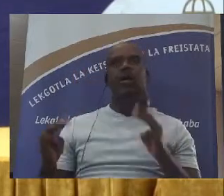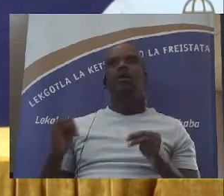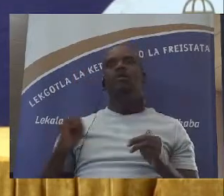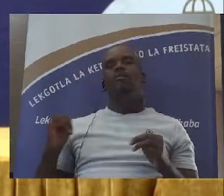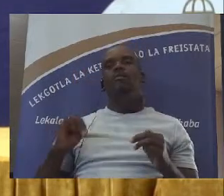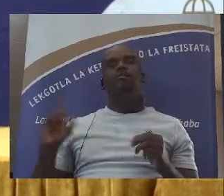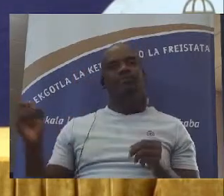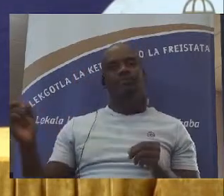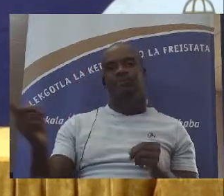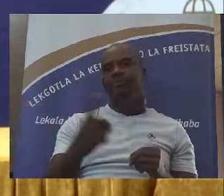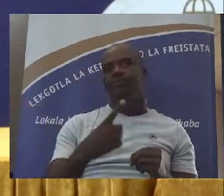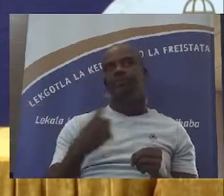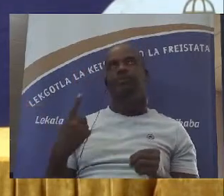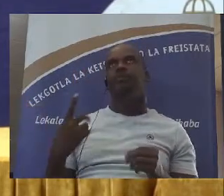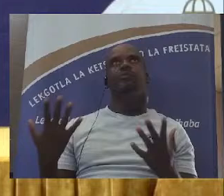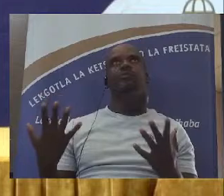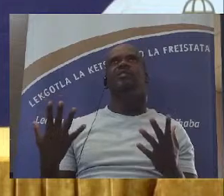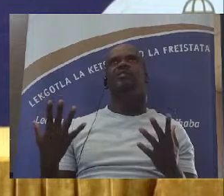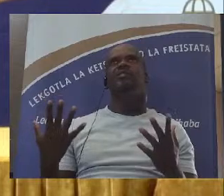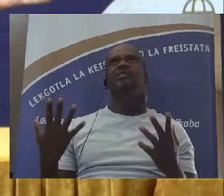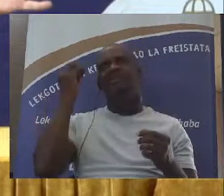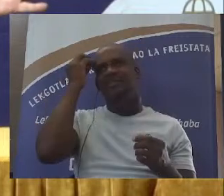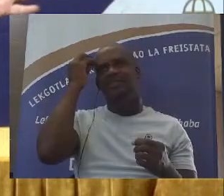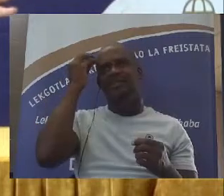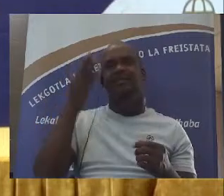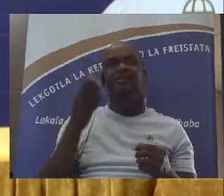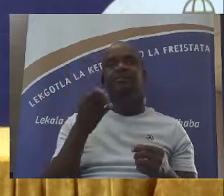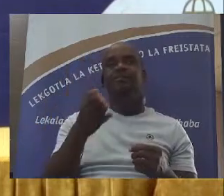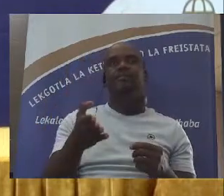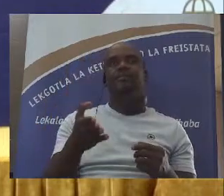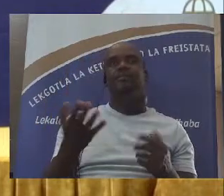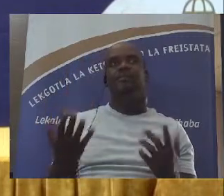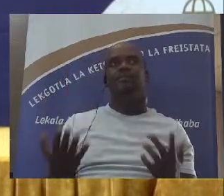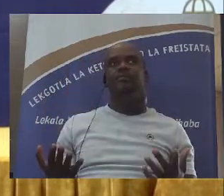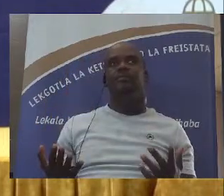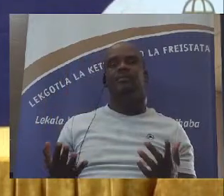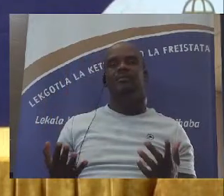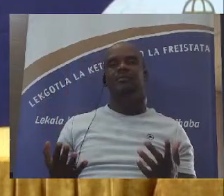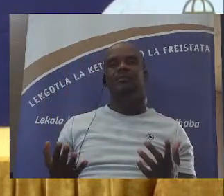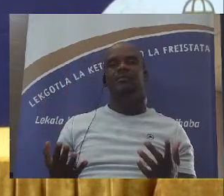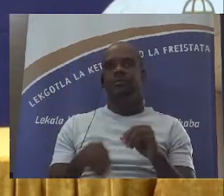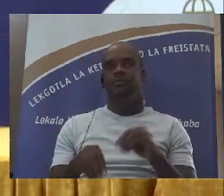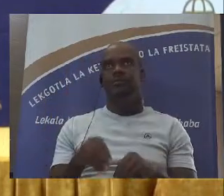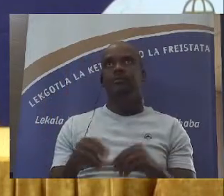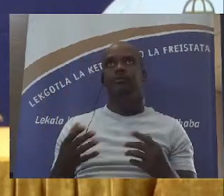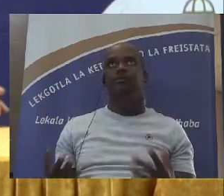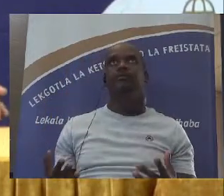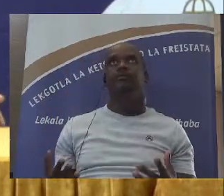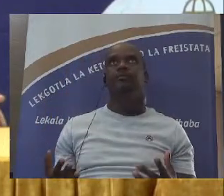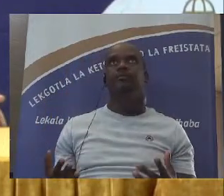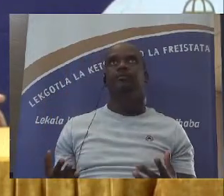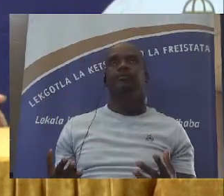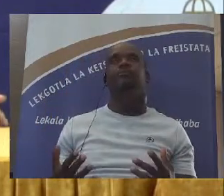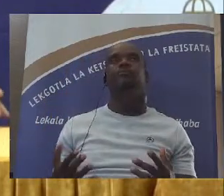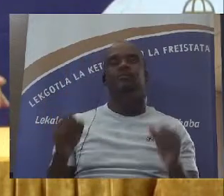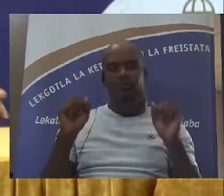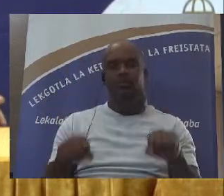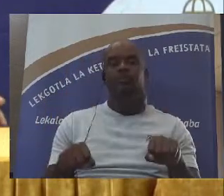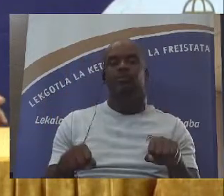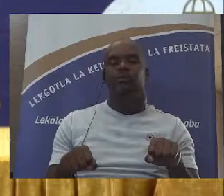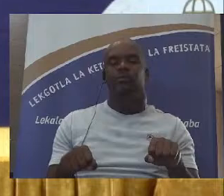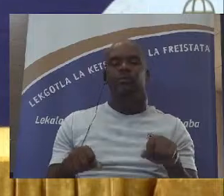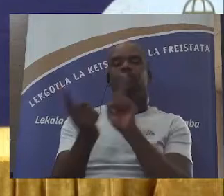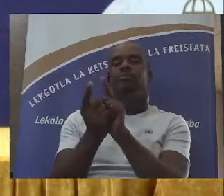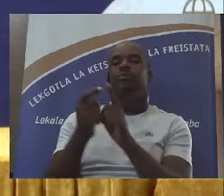in the mineral and energy area, she must consult with the minister responsible for mineral and energy affairs on